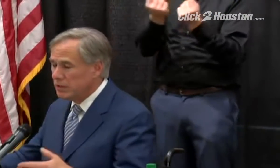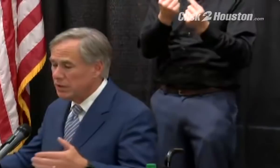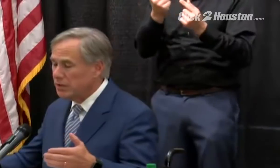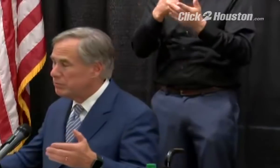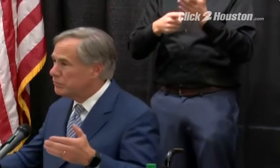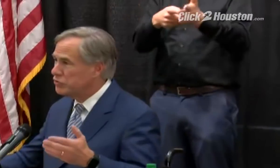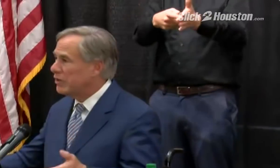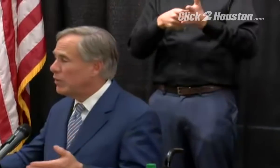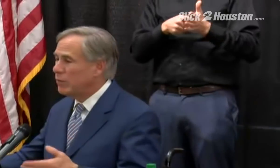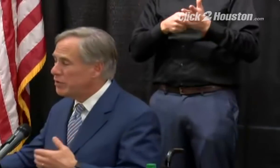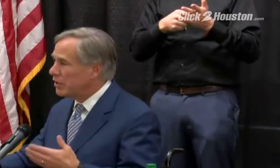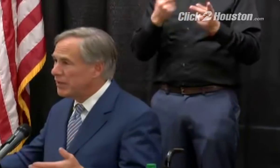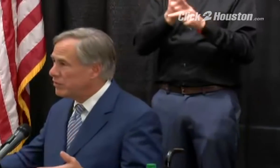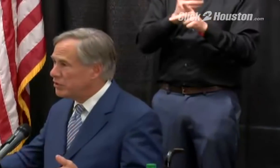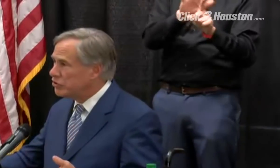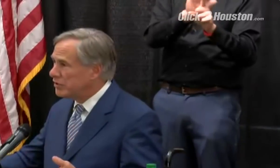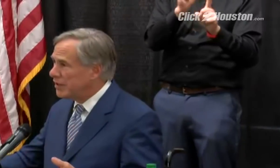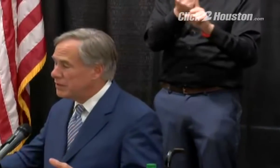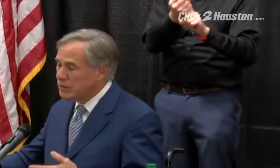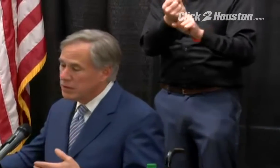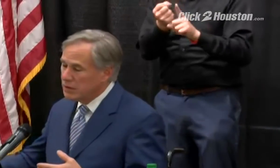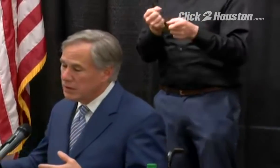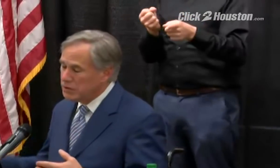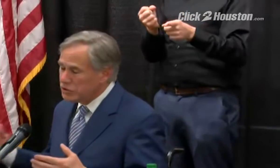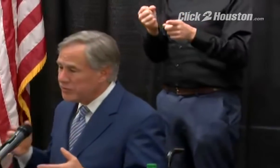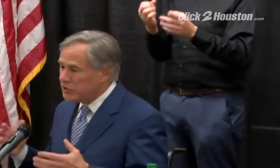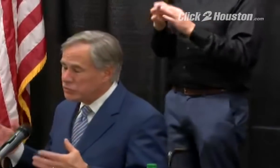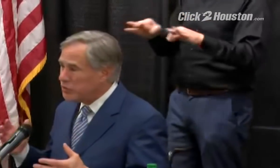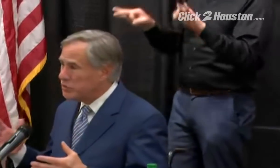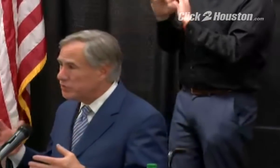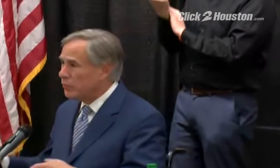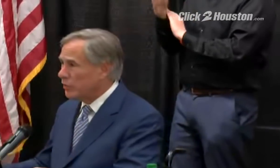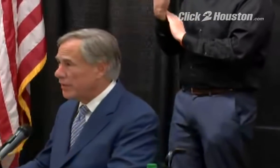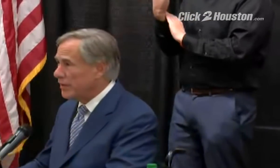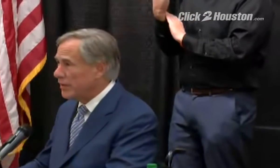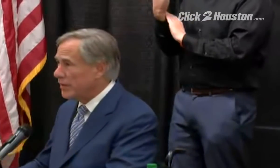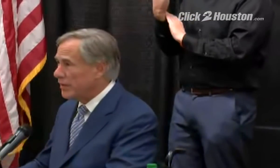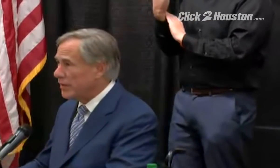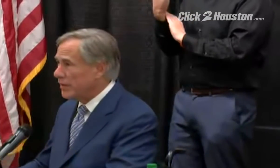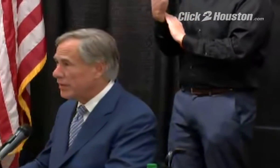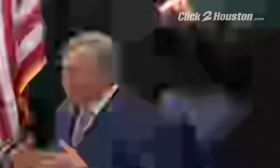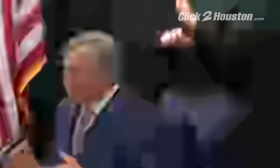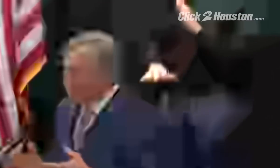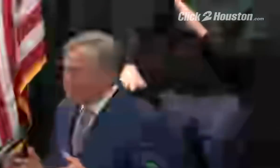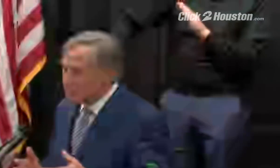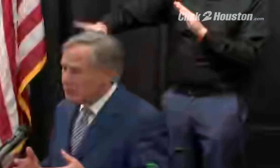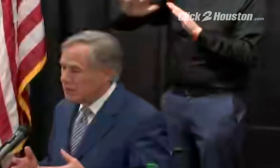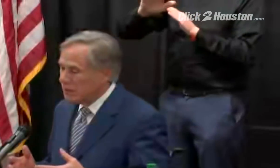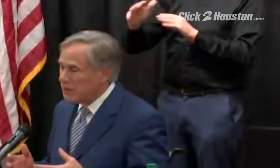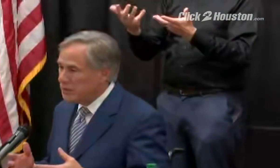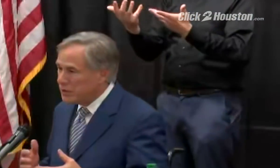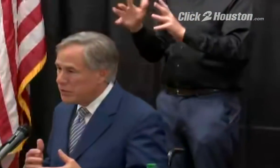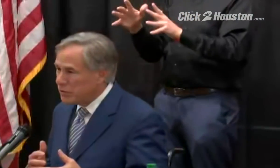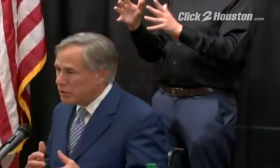that statewide we're not going to have another shutdown, and there's various reasons for that. One is